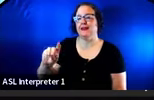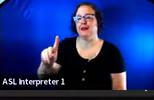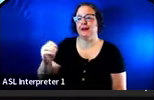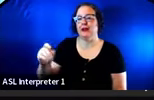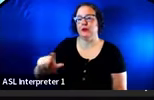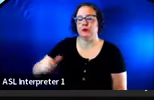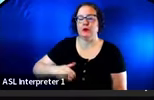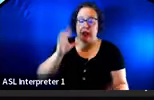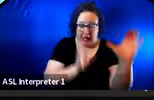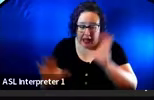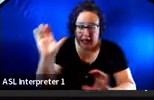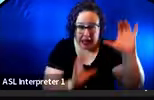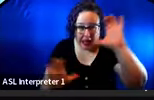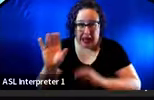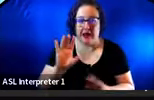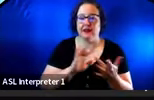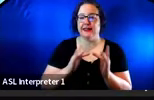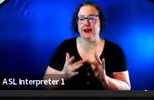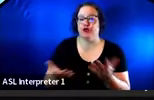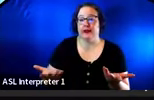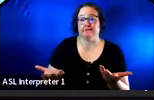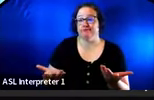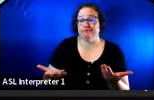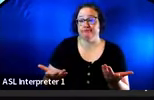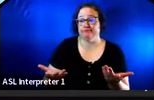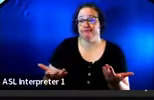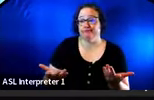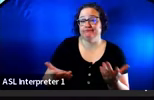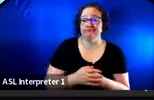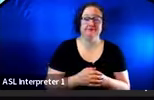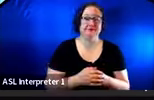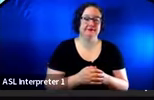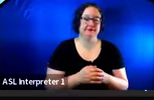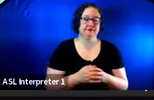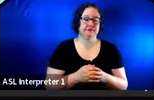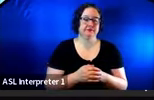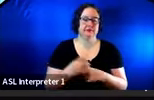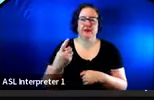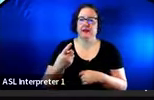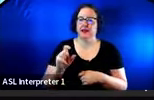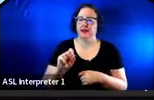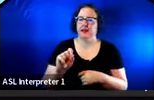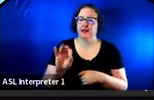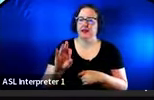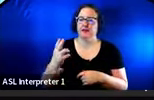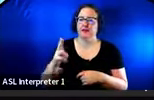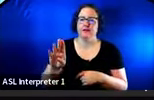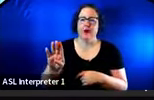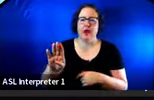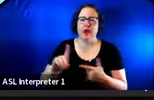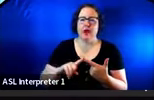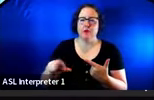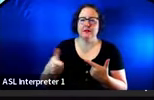Scouring the internet, yeah. I think, right? For the most part. There's GitHub. There's, what is the other site, Jesse? Do you know off the top of your